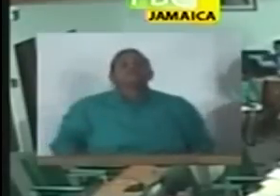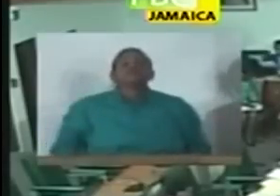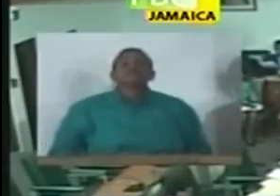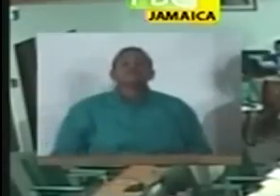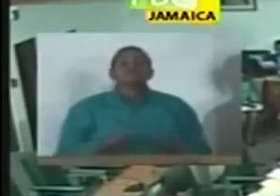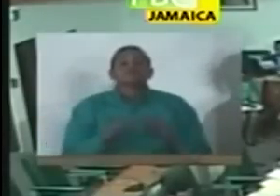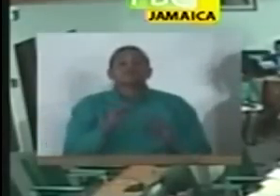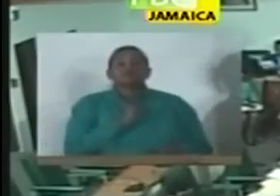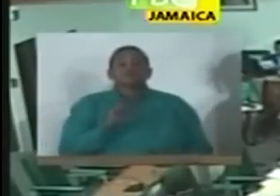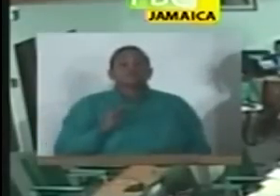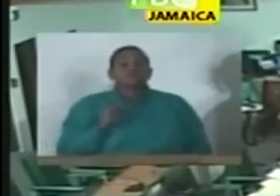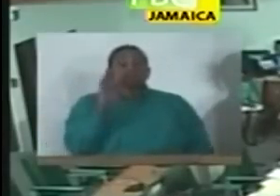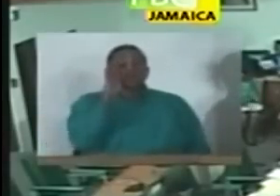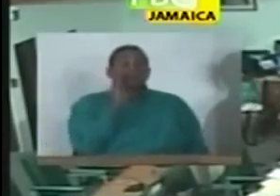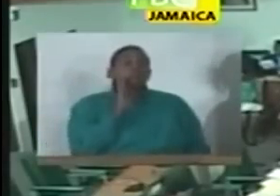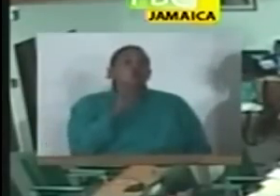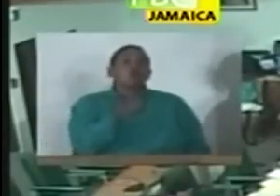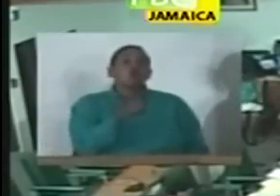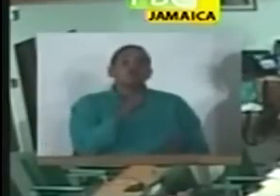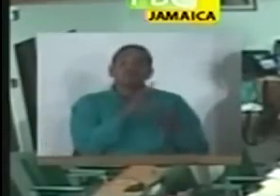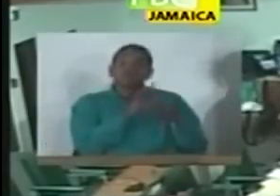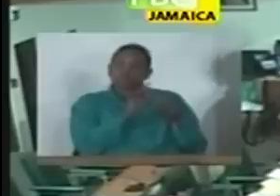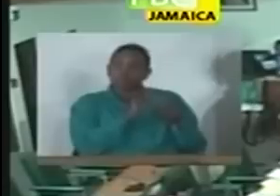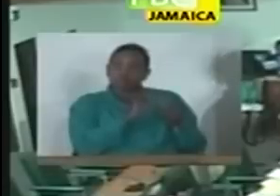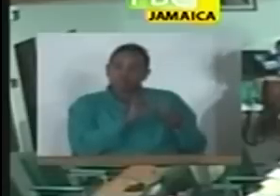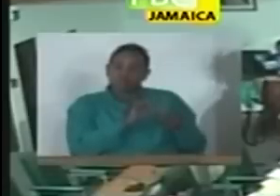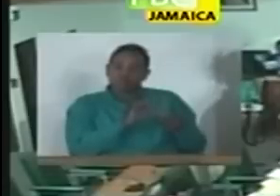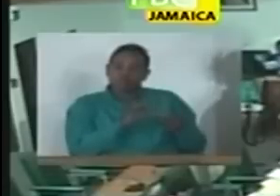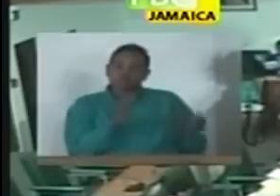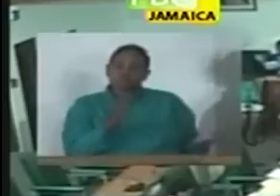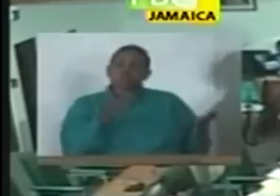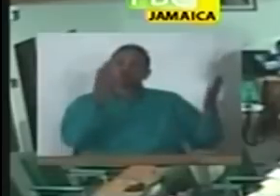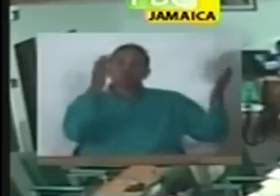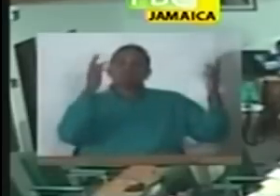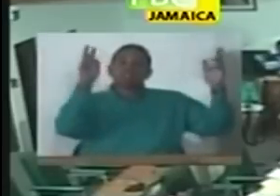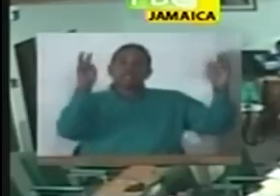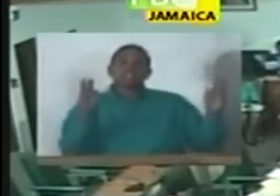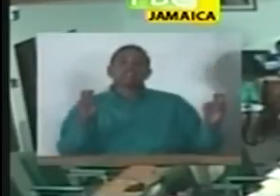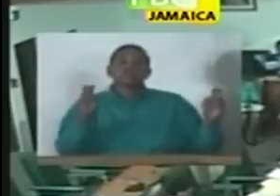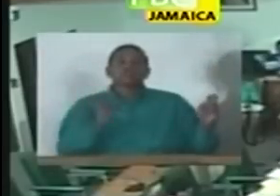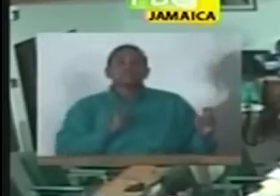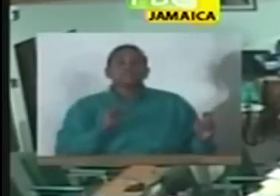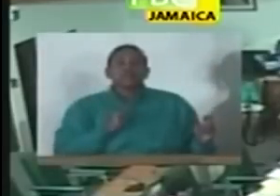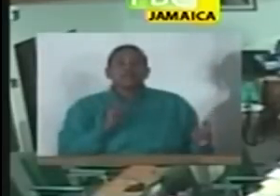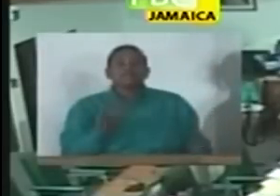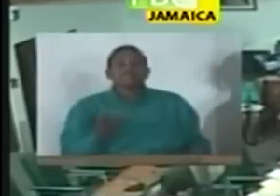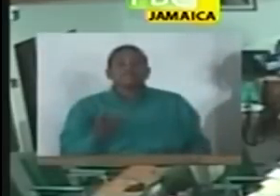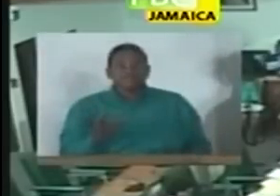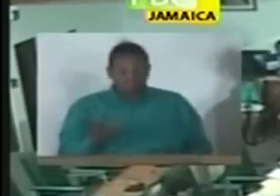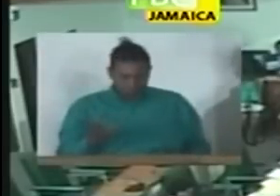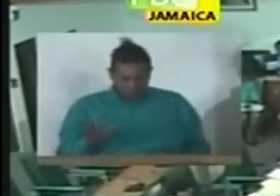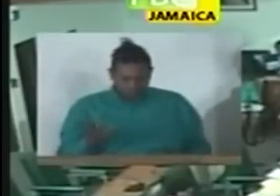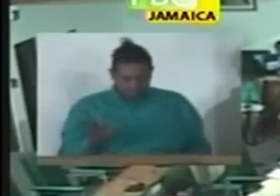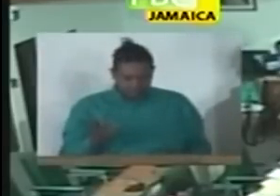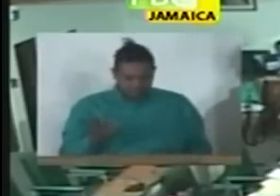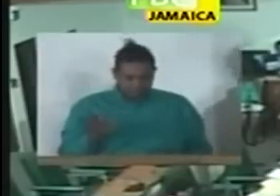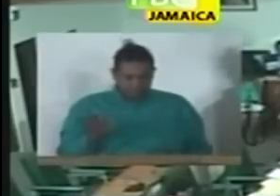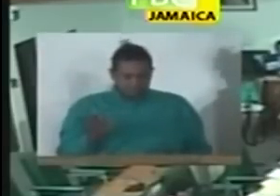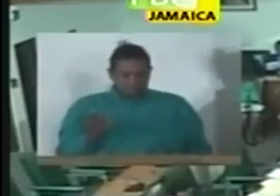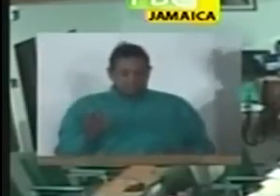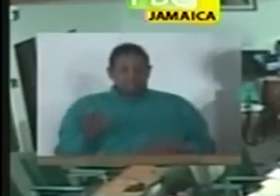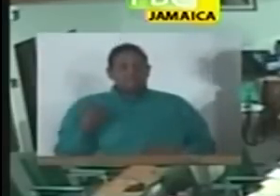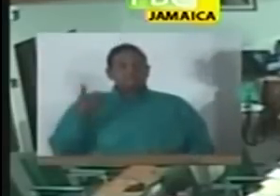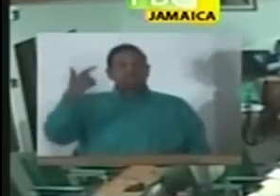Senator Lambert Brown raised an issue which is occupying